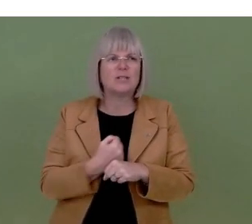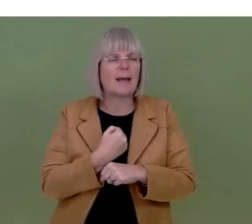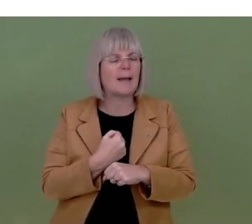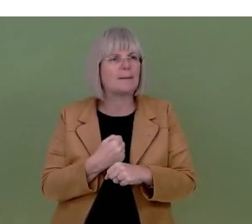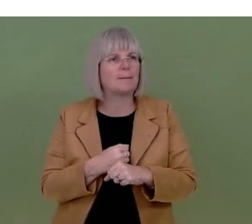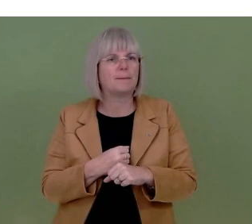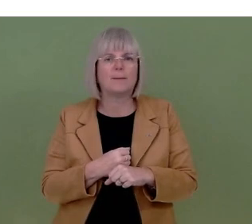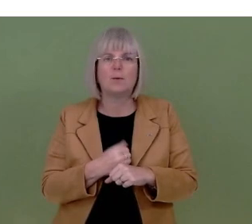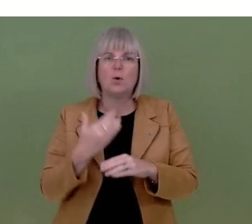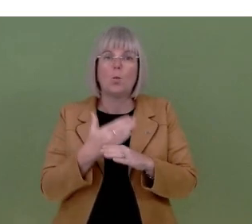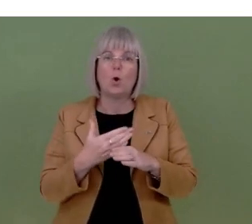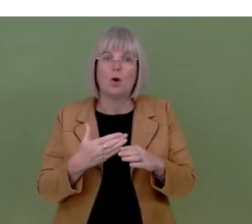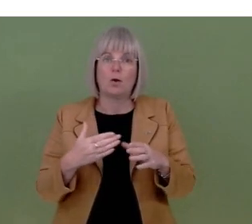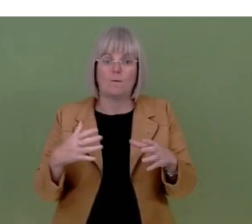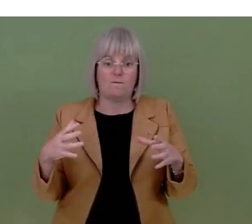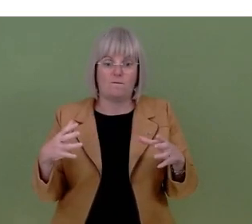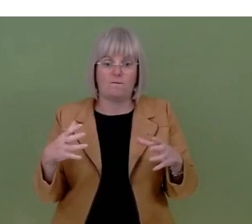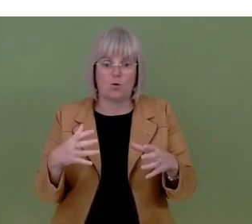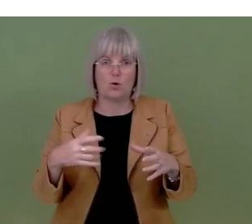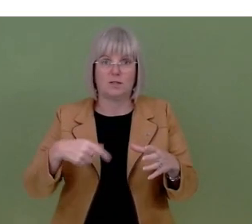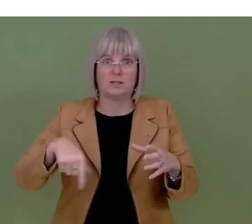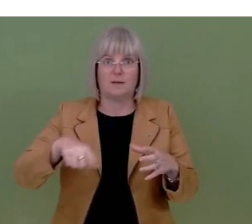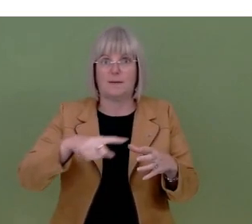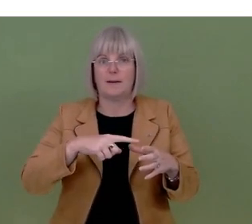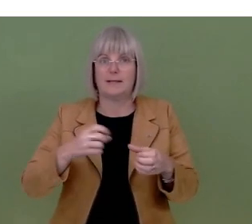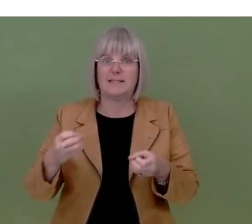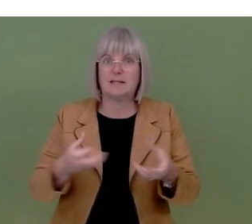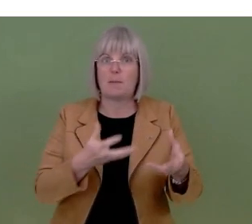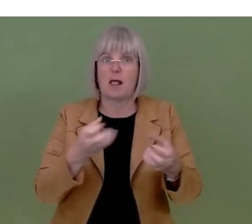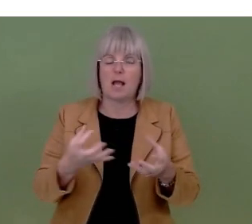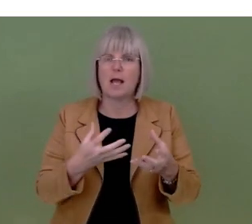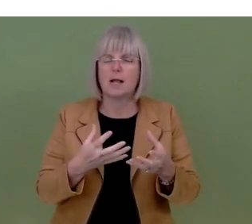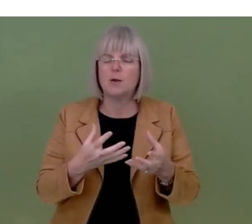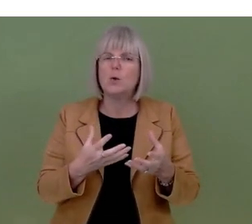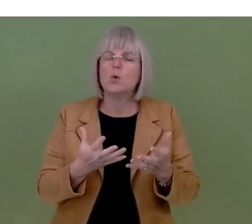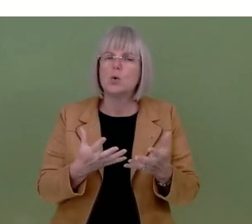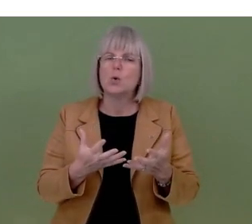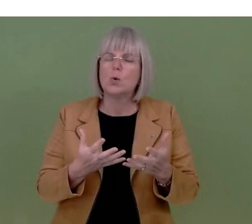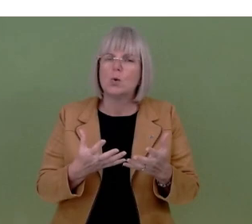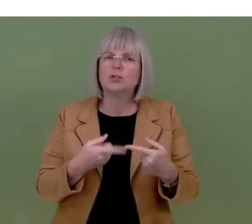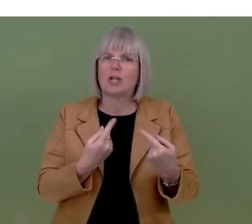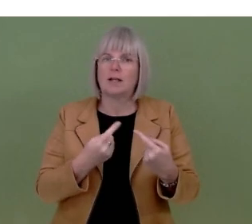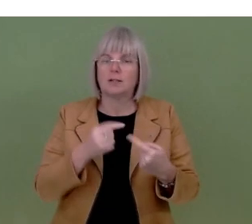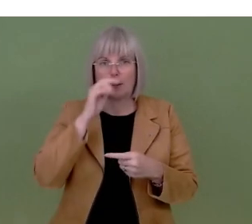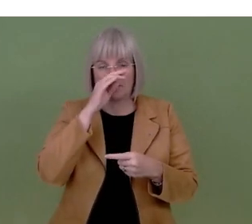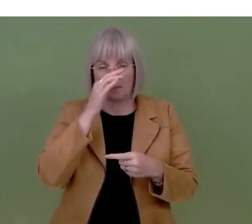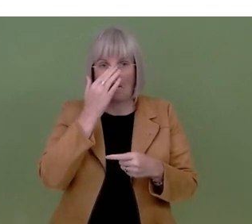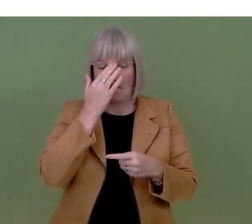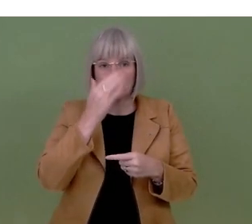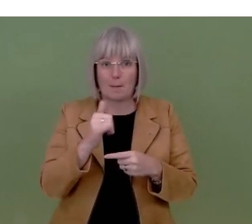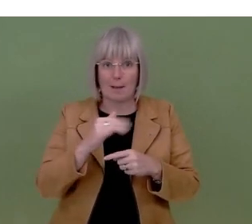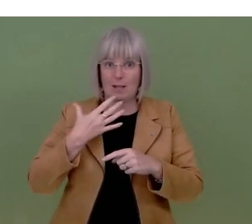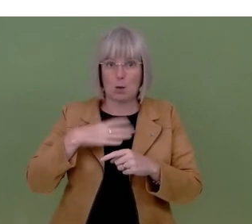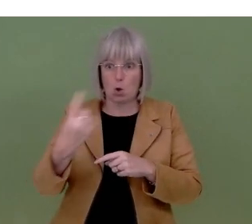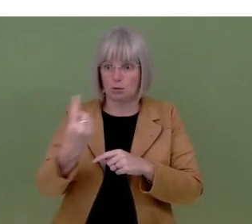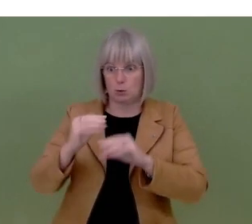is challenging around different roles as well. You may want to train up a nurse, for example, to deliver psychological interventions, but